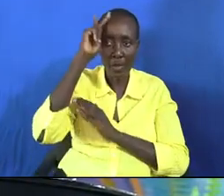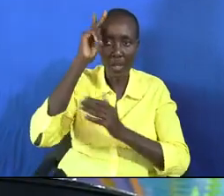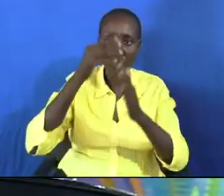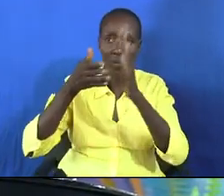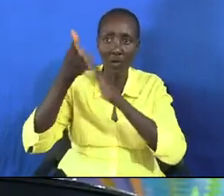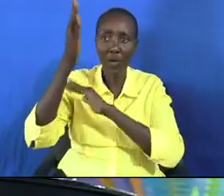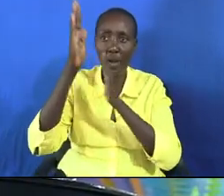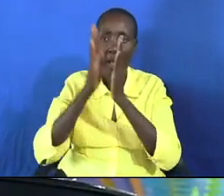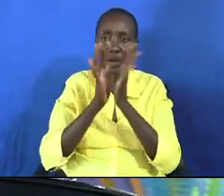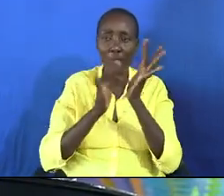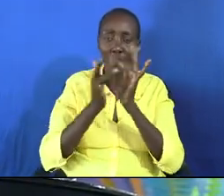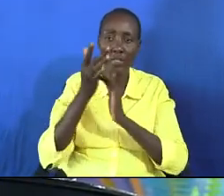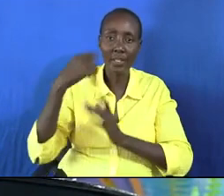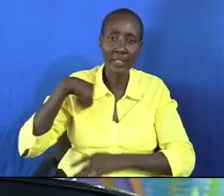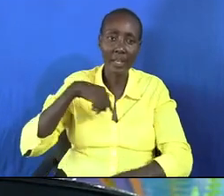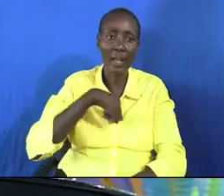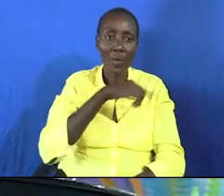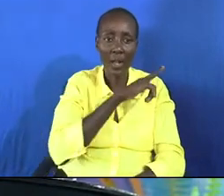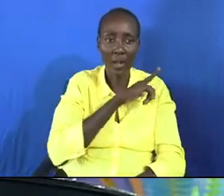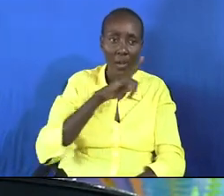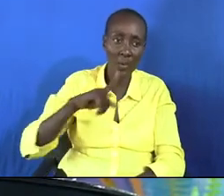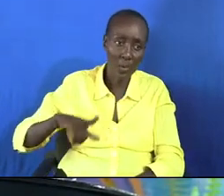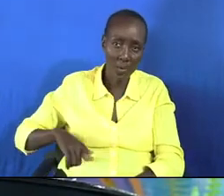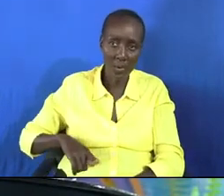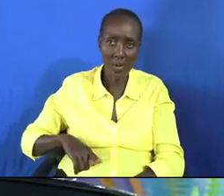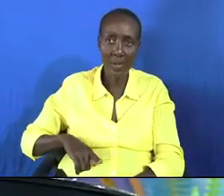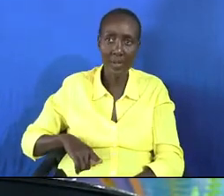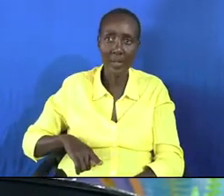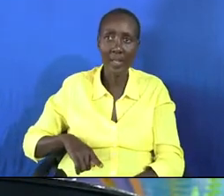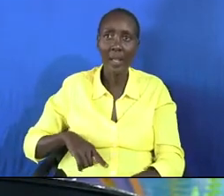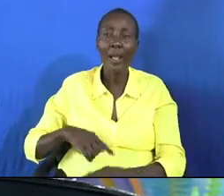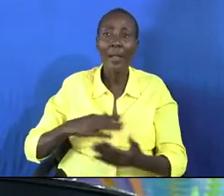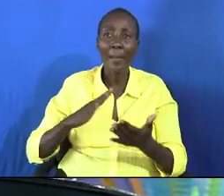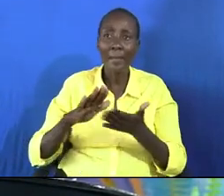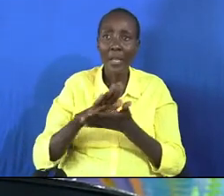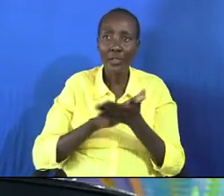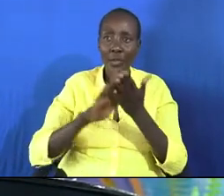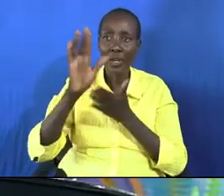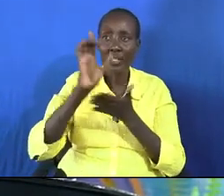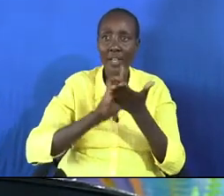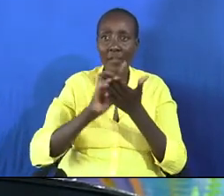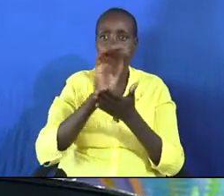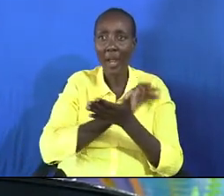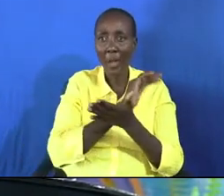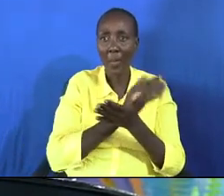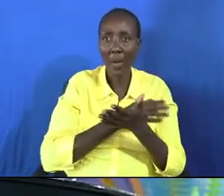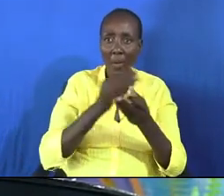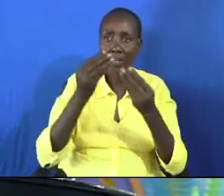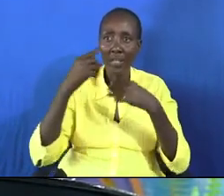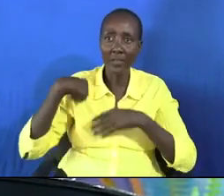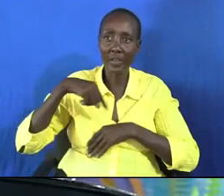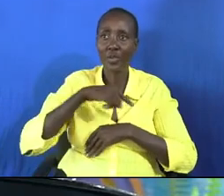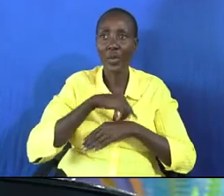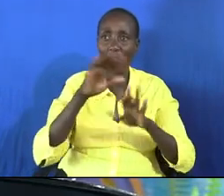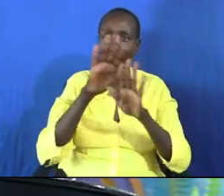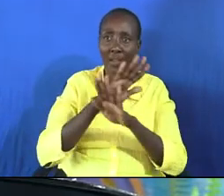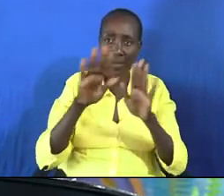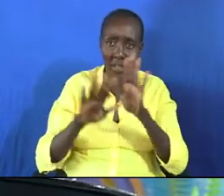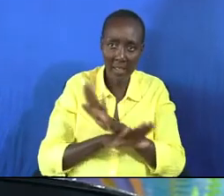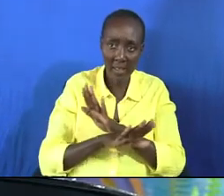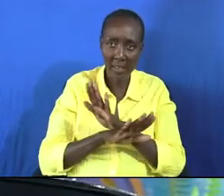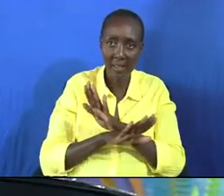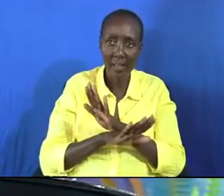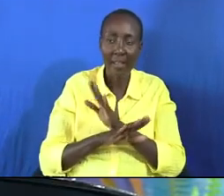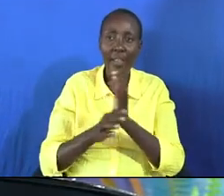God and of Jesus our Lord, as his divine power has given to us all things